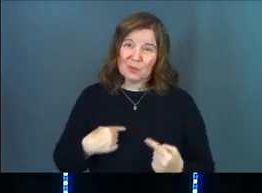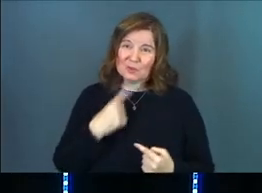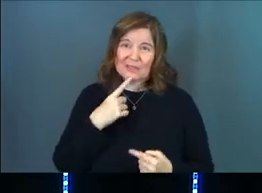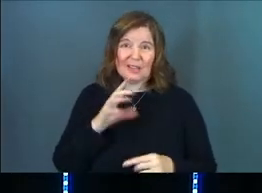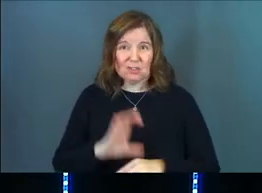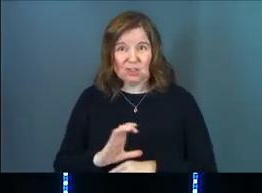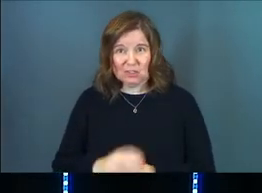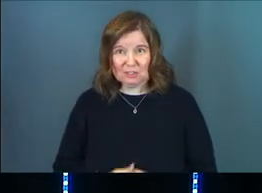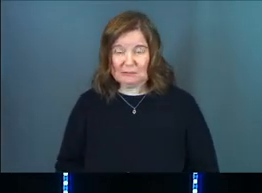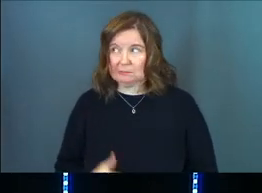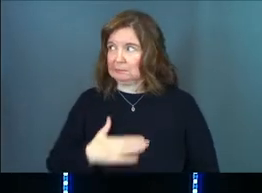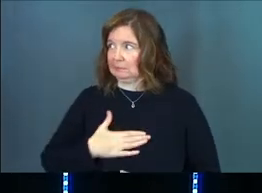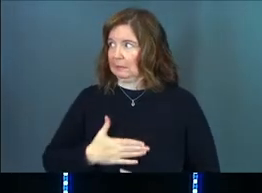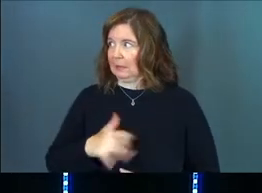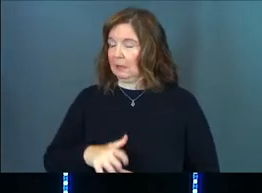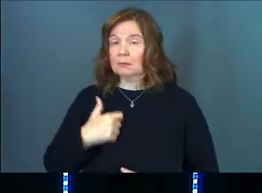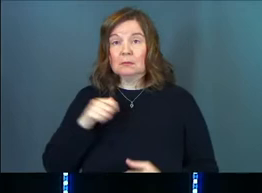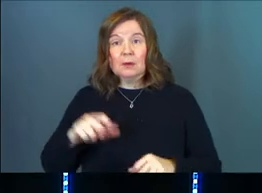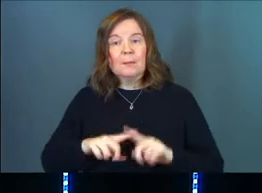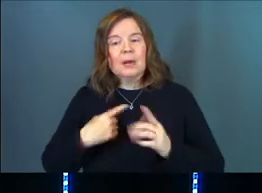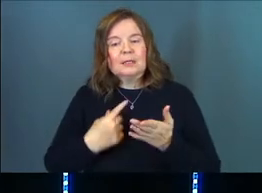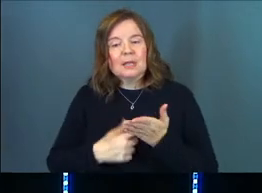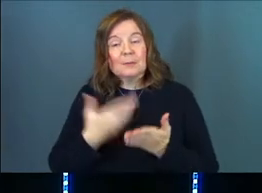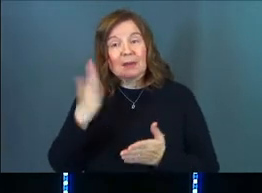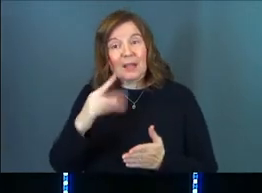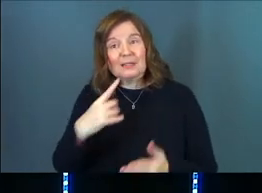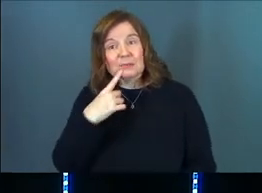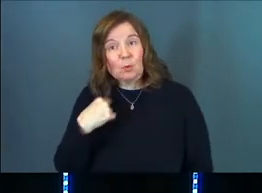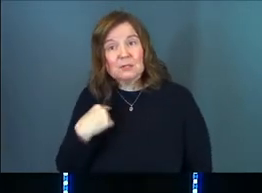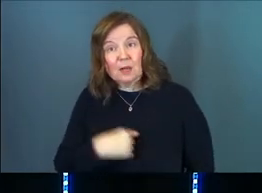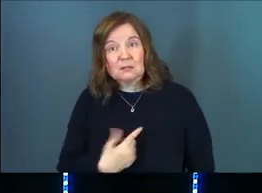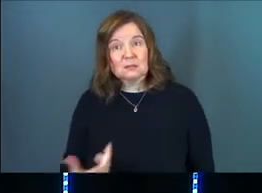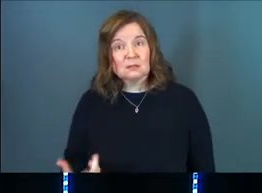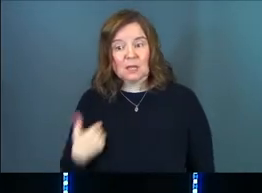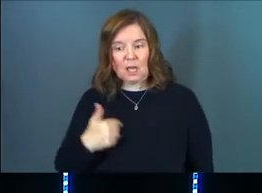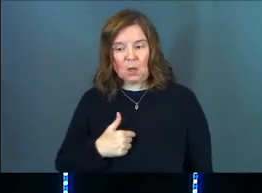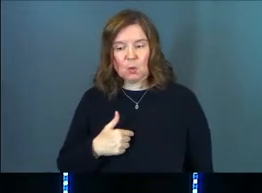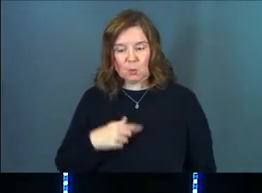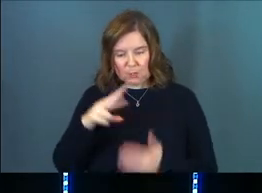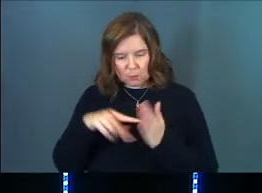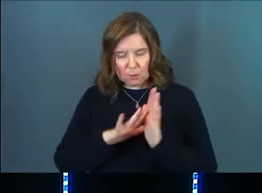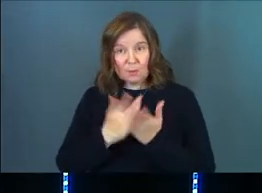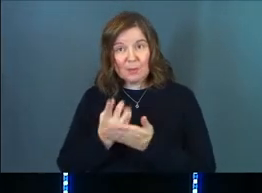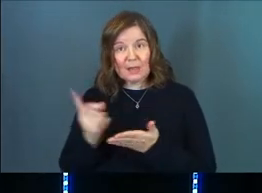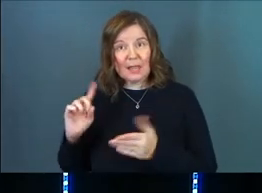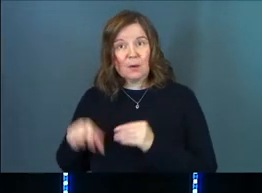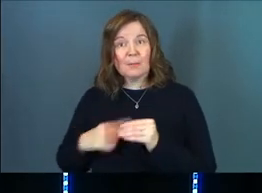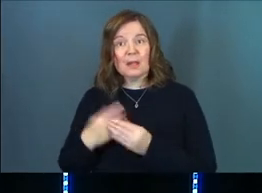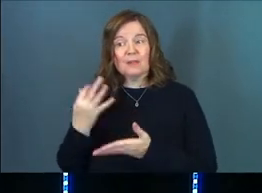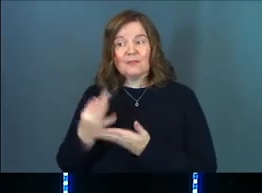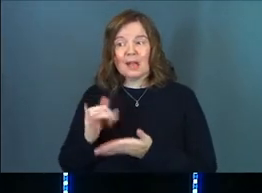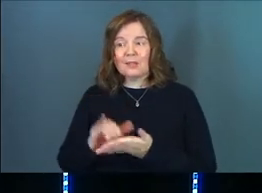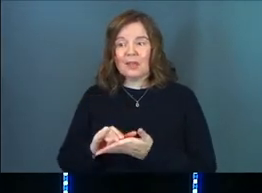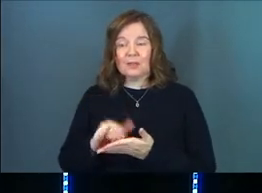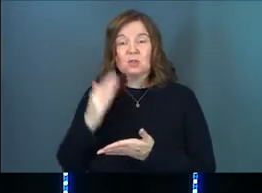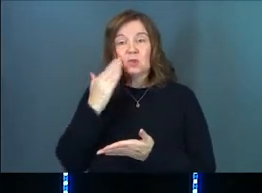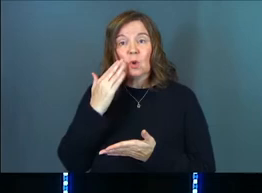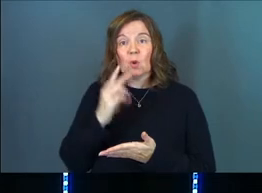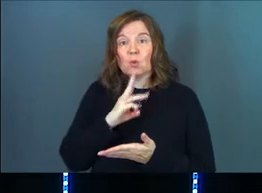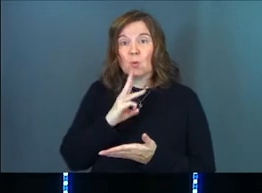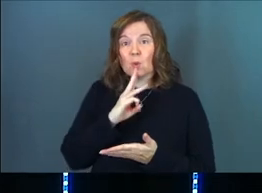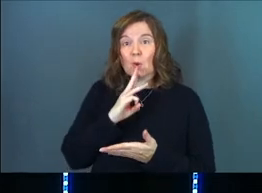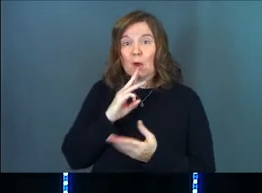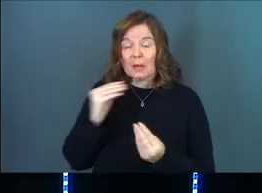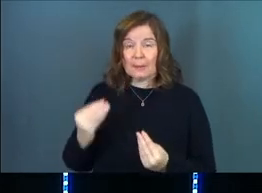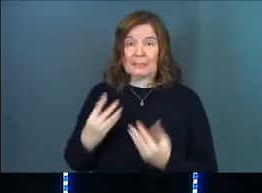that in church. Because sometimes God disappoints us. And we read the scripture last week about the fact that it's like, you know, the water